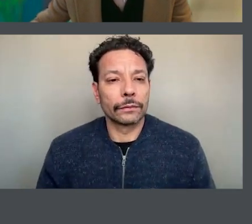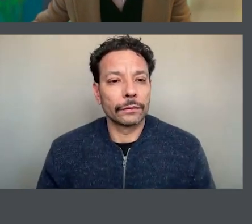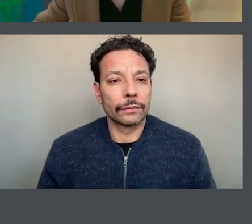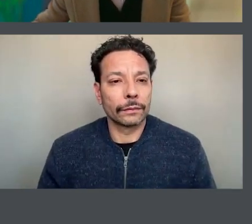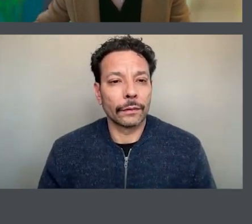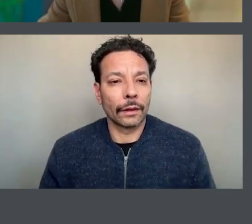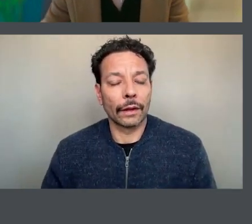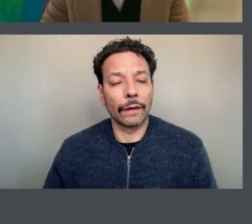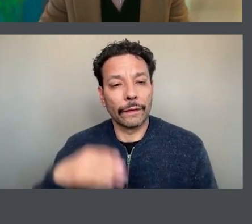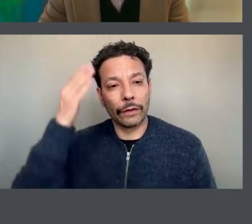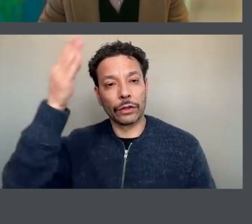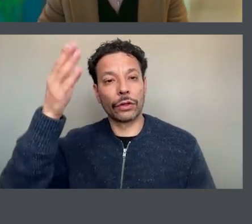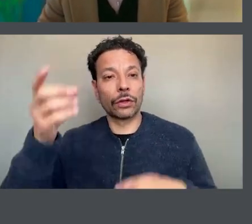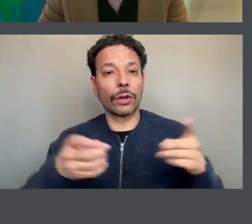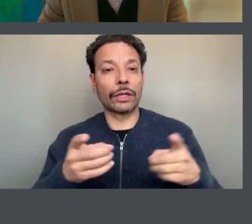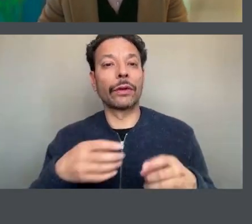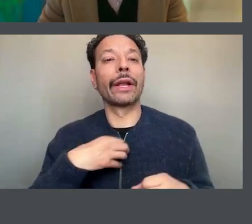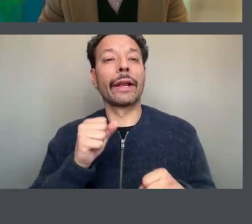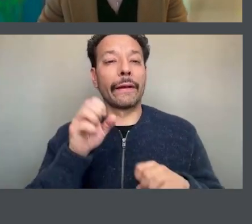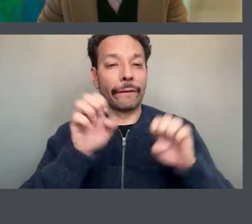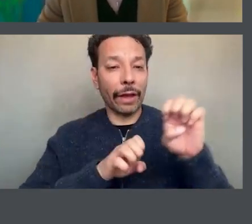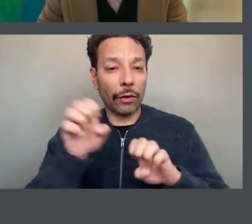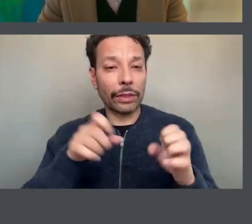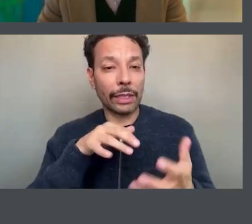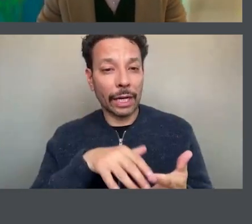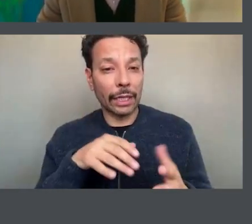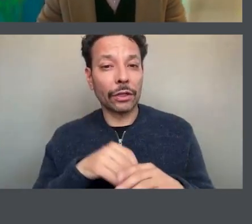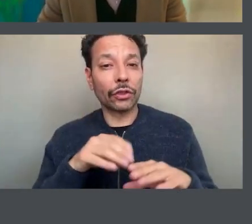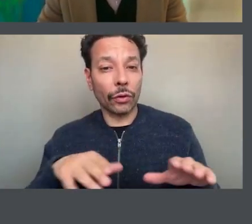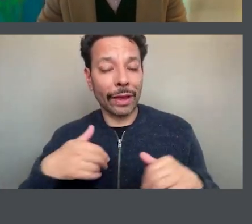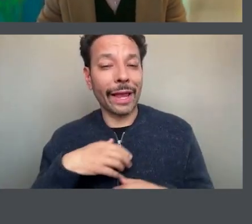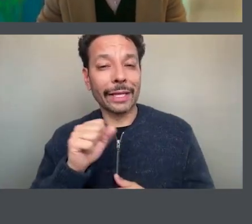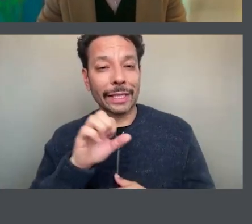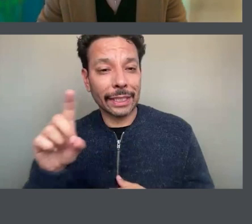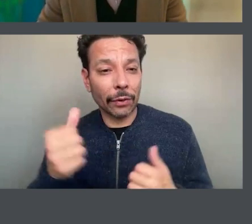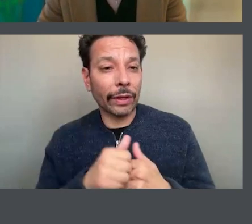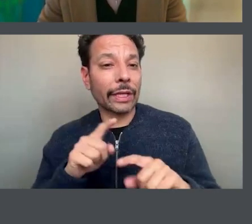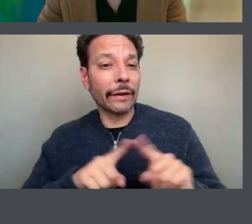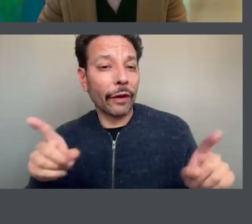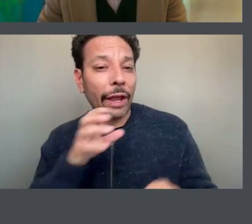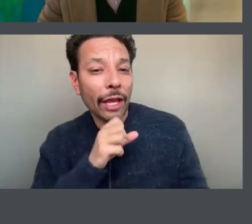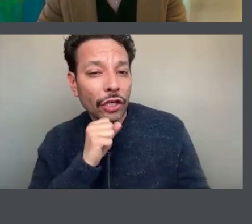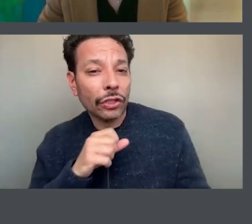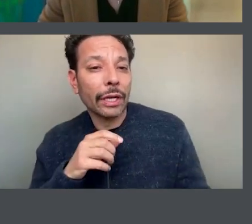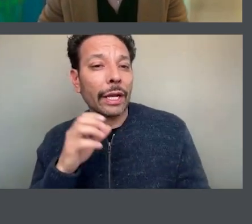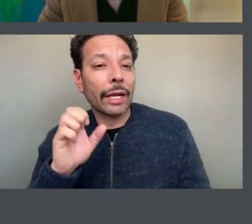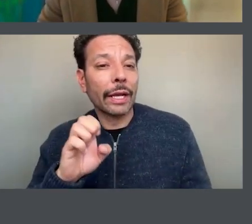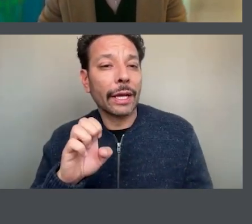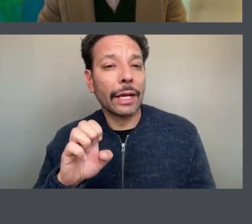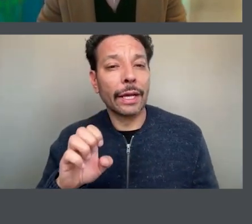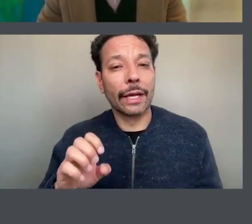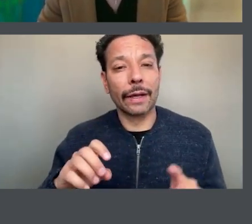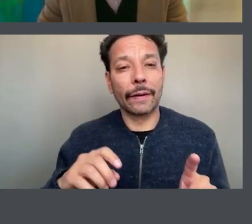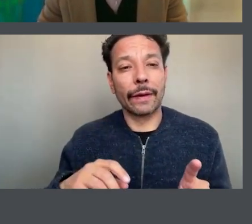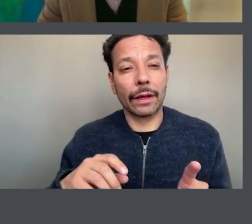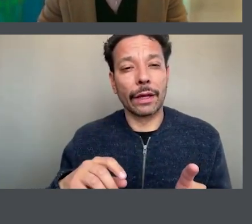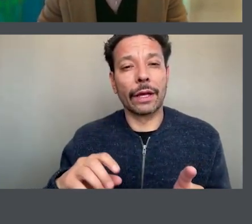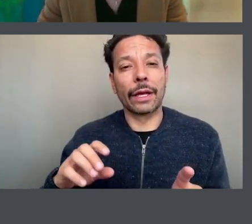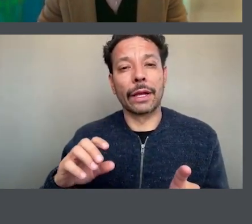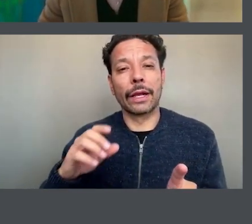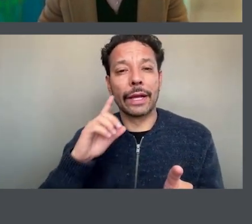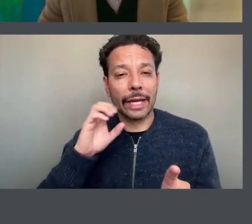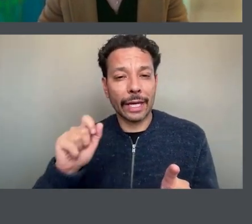Future directions, we could evaluate the study protocol in children with SSD with different age, etiology, and developmental